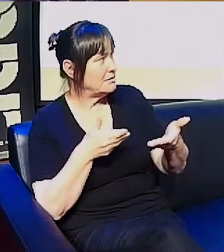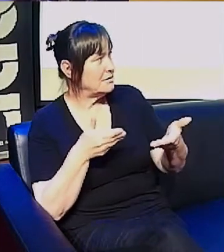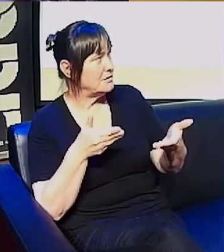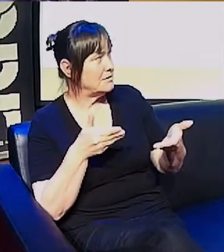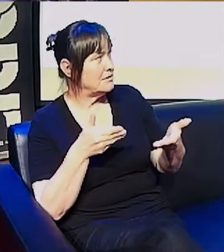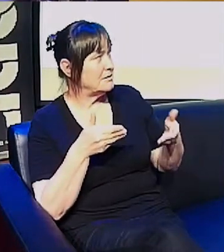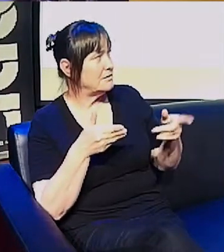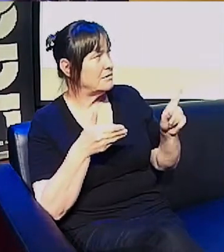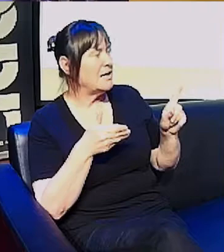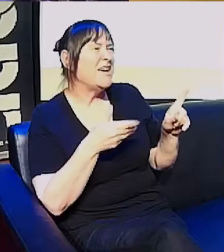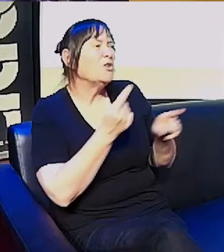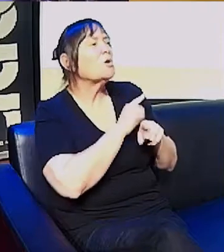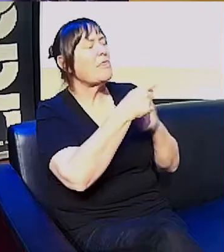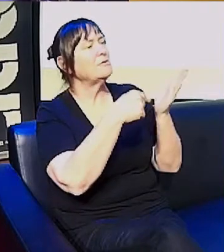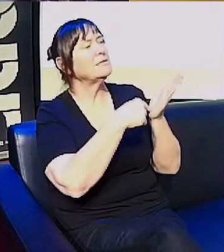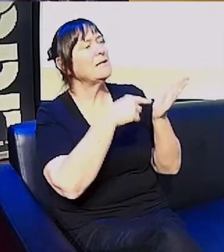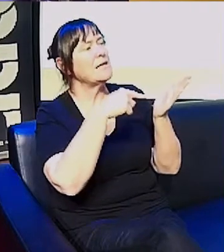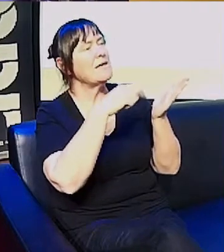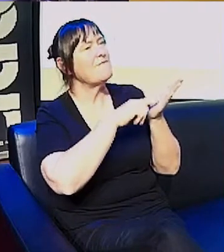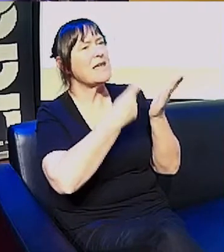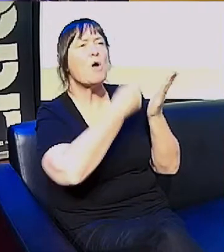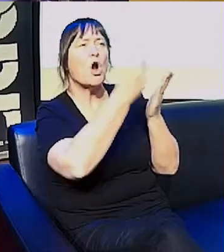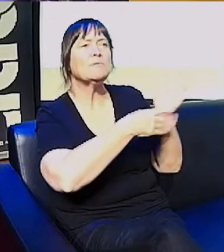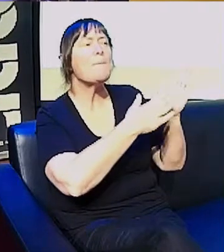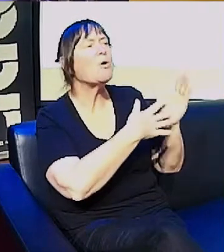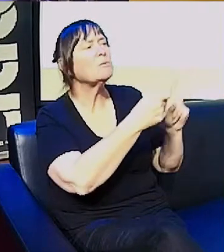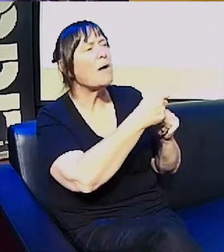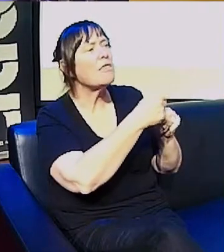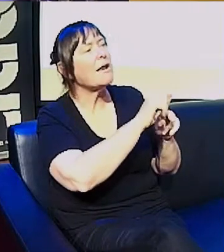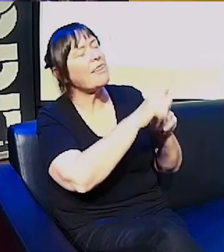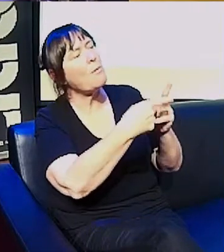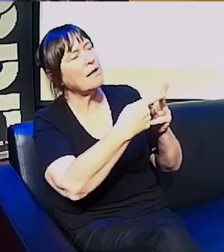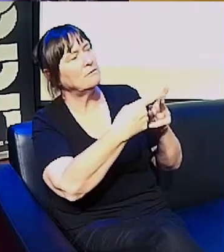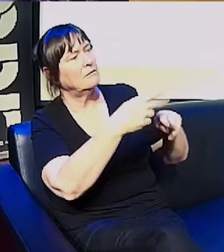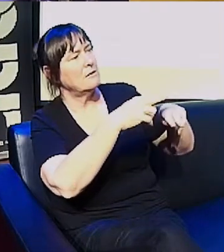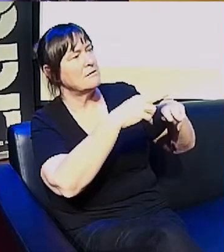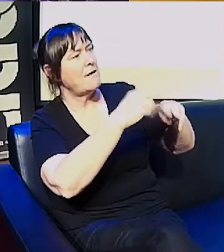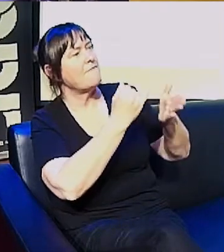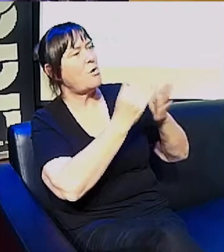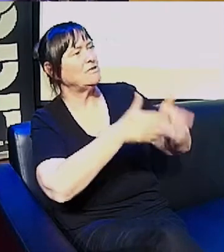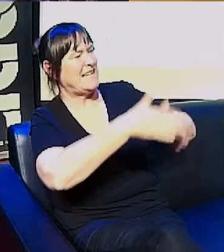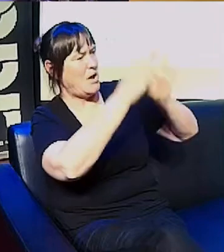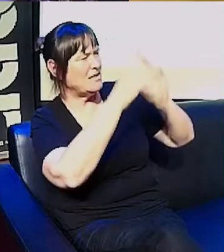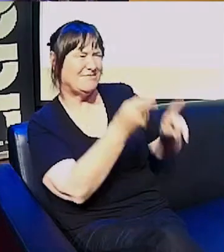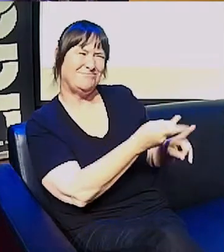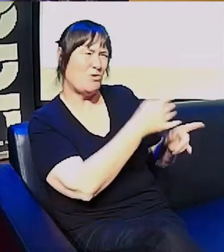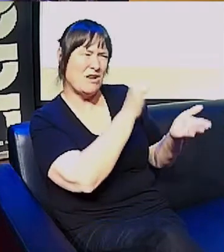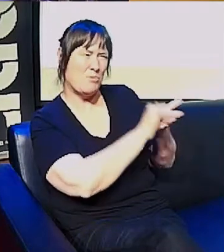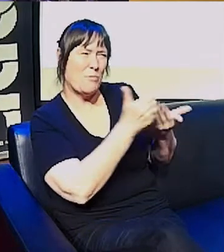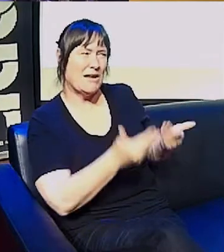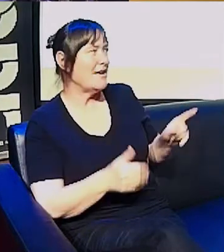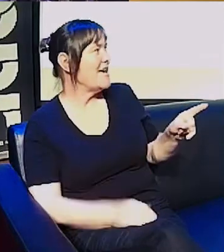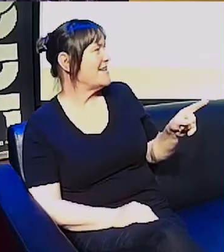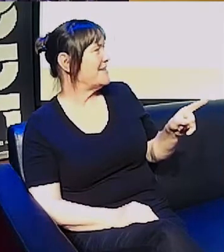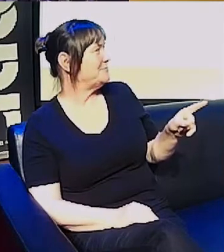being appropriate anymore. And this, whilst you say this was in your childhood, this was only a few years ago. Yes, but that wasn't meant to be a